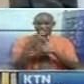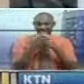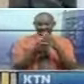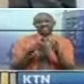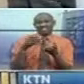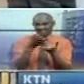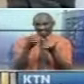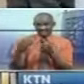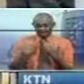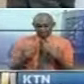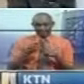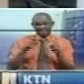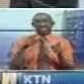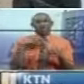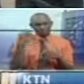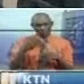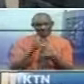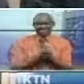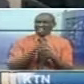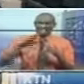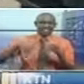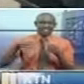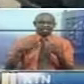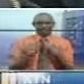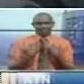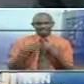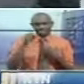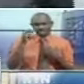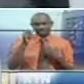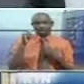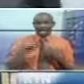Quintus's, it is often too late. Sharon Omanyi, KTN.